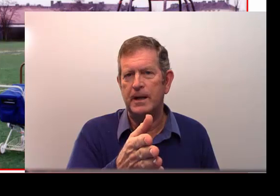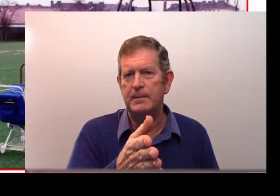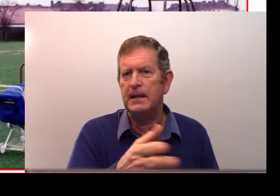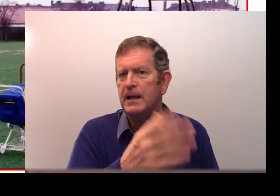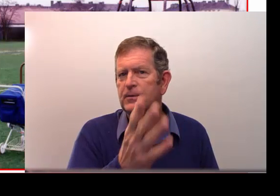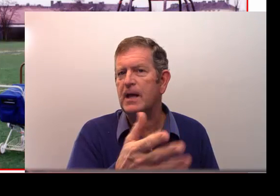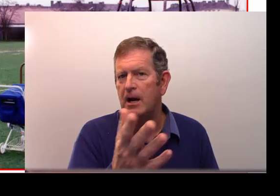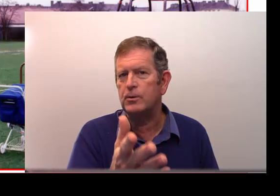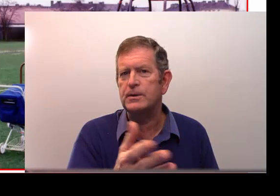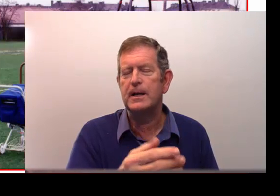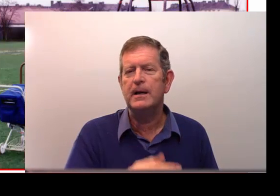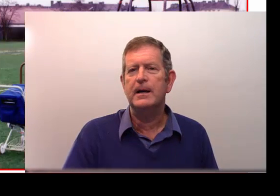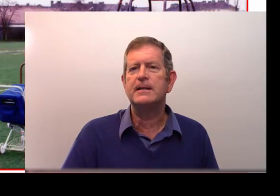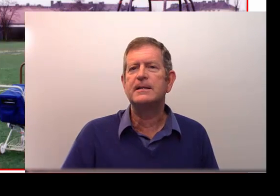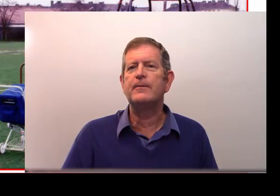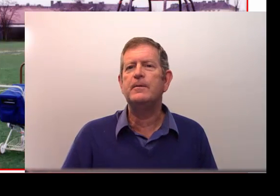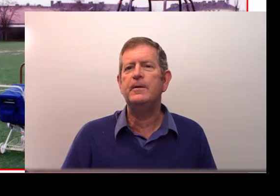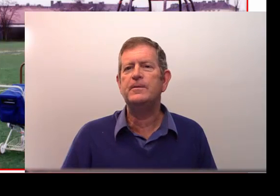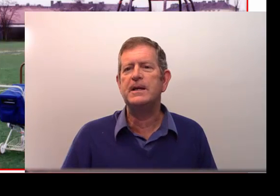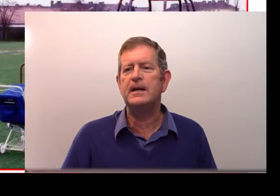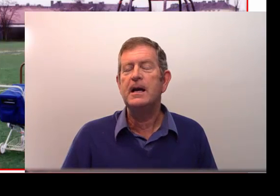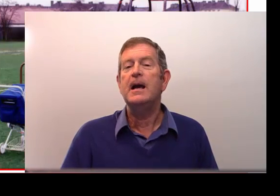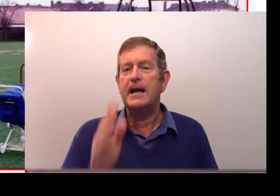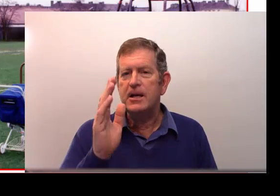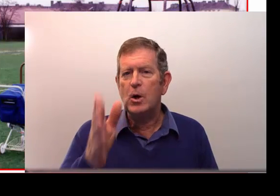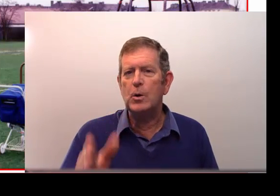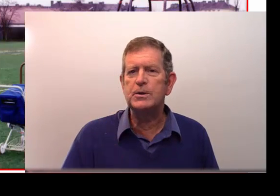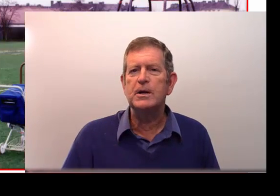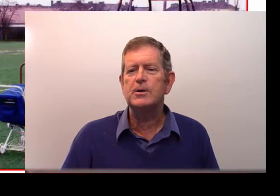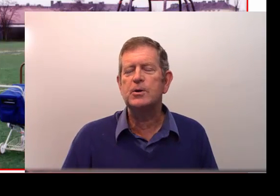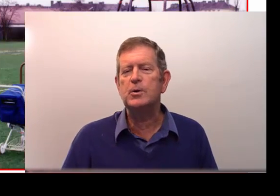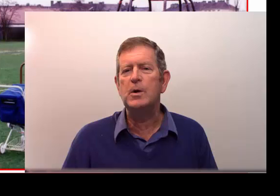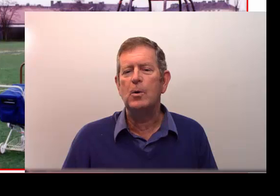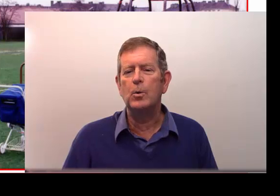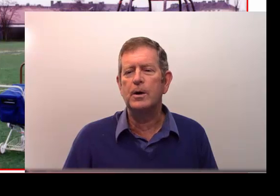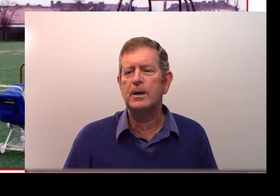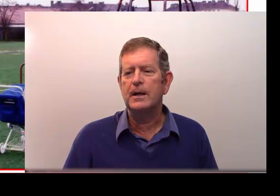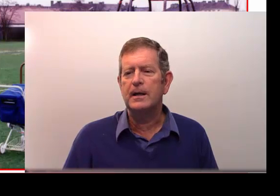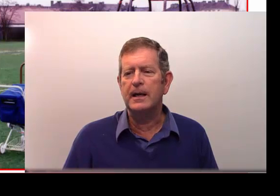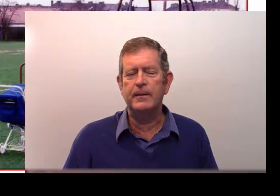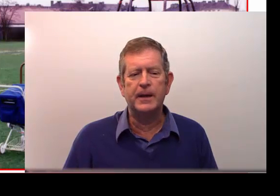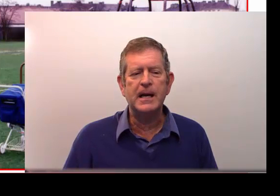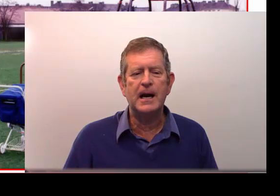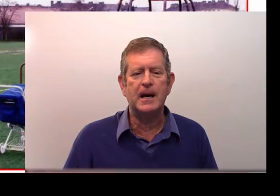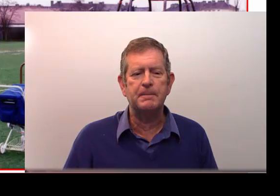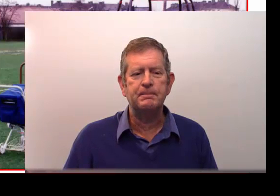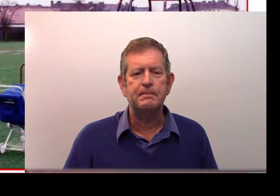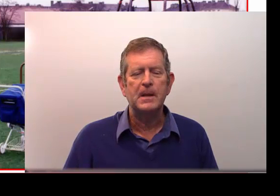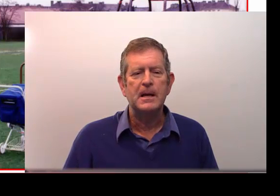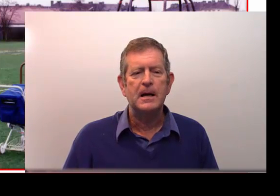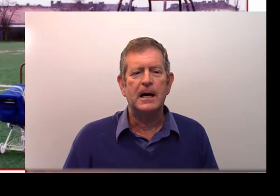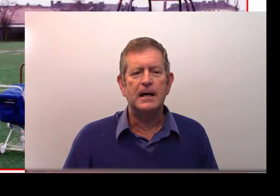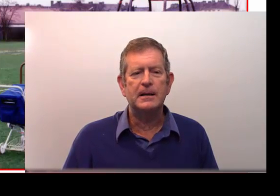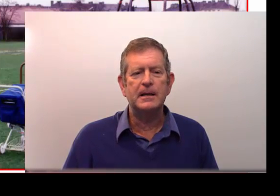in the morning. He leaves the house at 7:15, and he goes to work in the